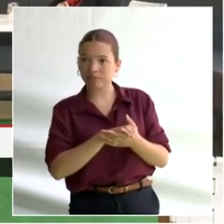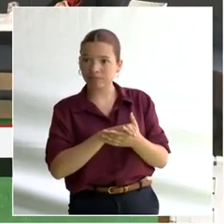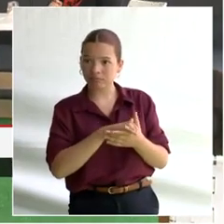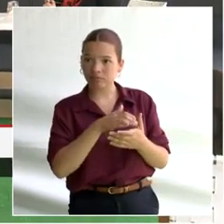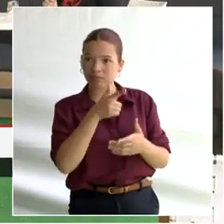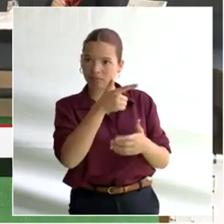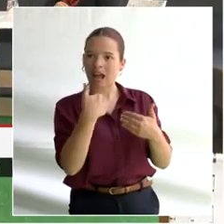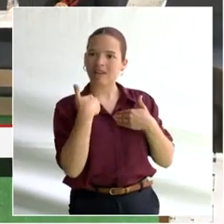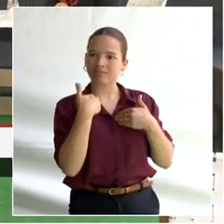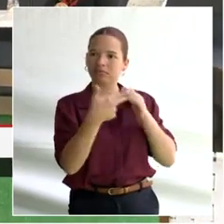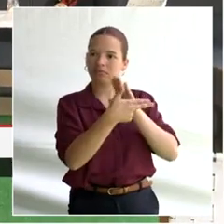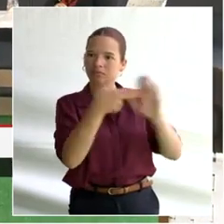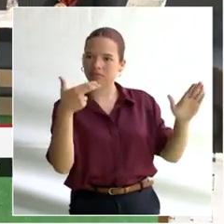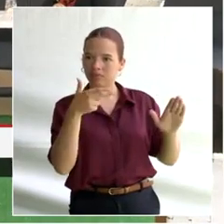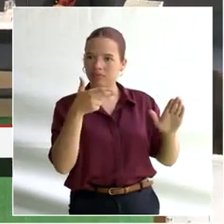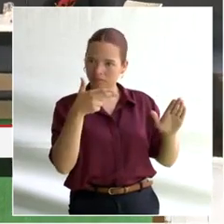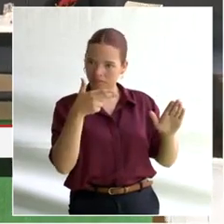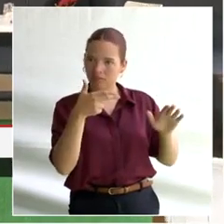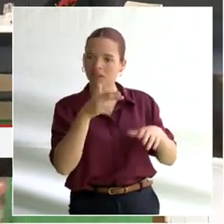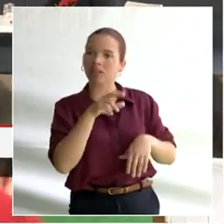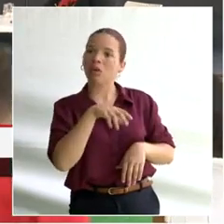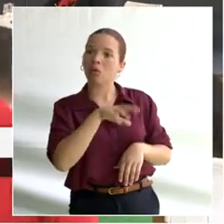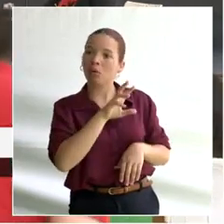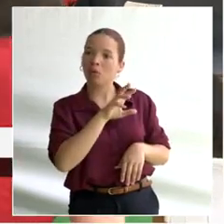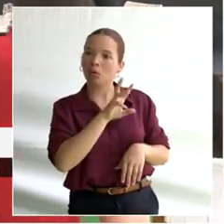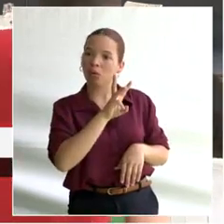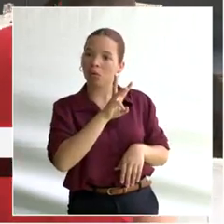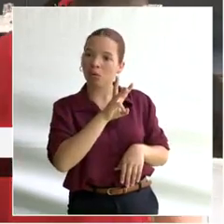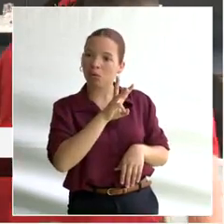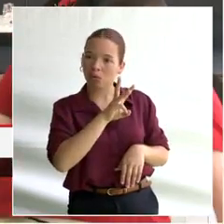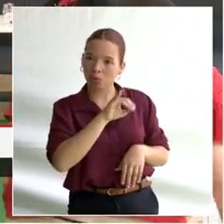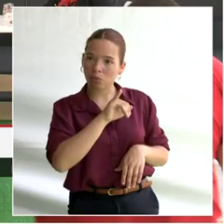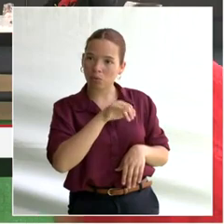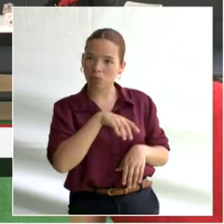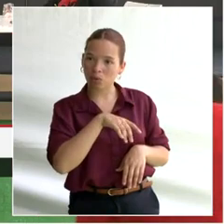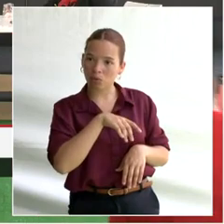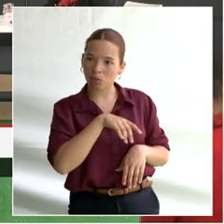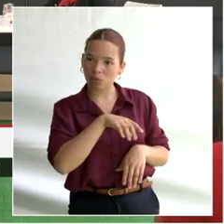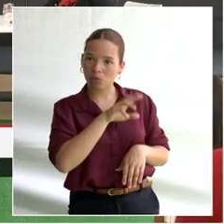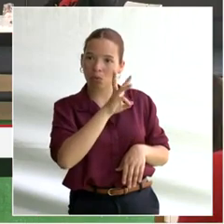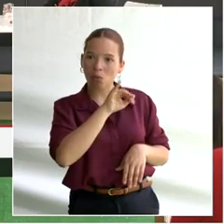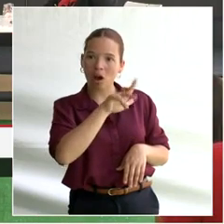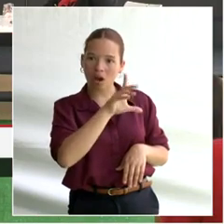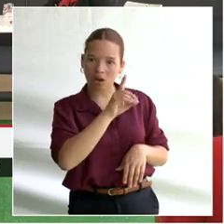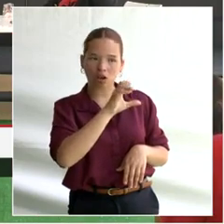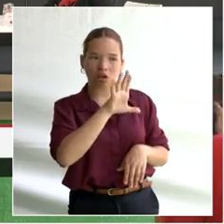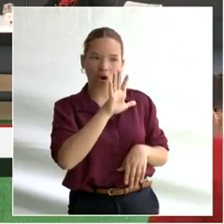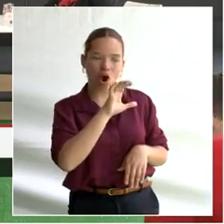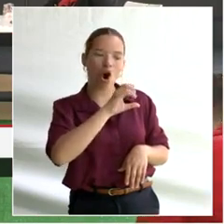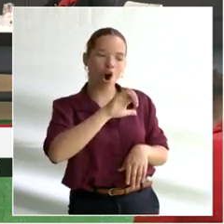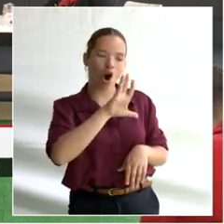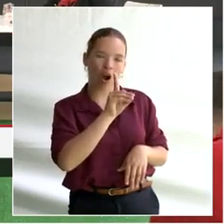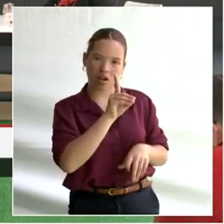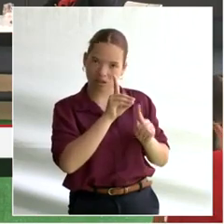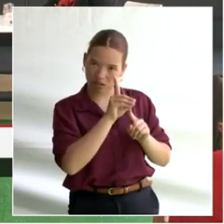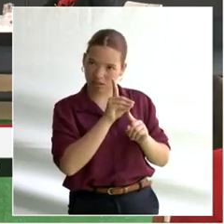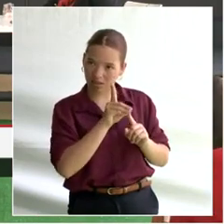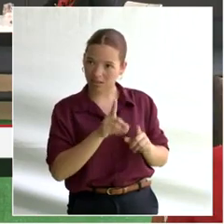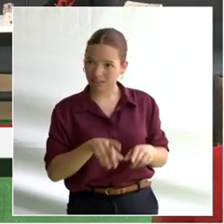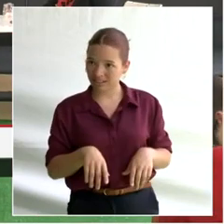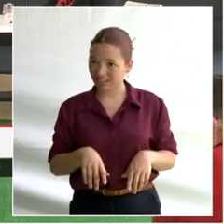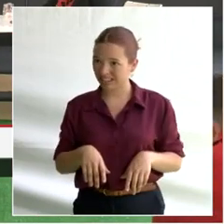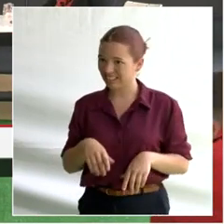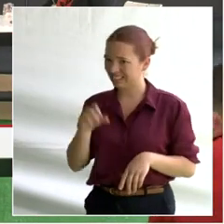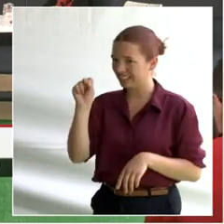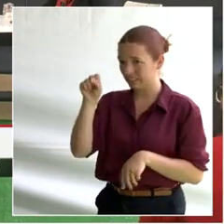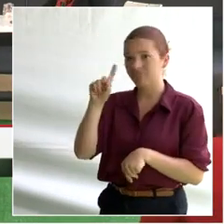Gail Steffi never Monfils. played together, but we have to find out that stat. We Yeah. have wild cards who are husband and wife. Yep. Gail Monfils, of course. Okay, so next up,